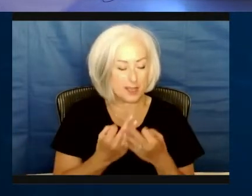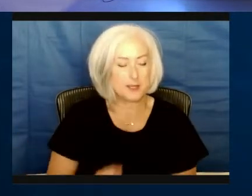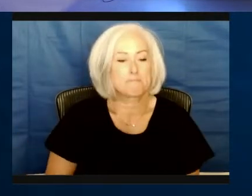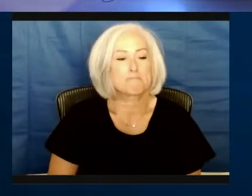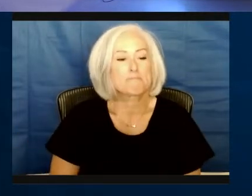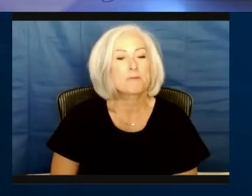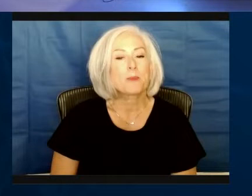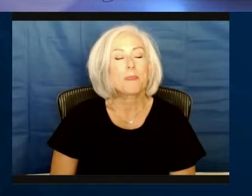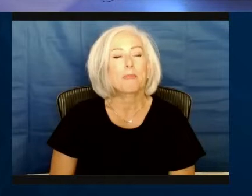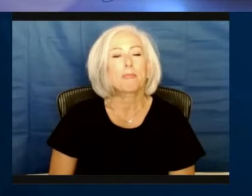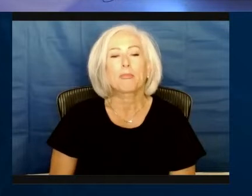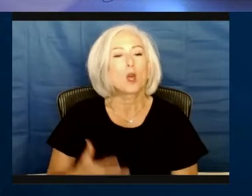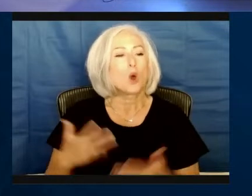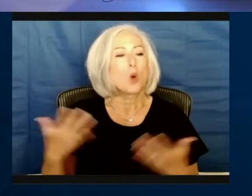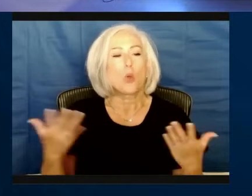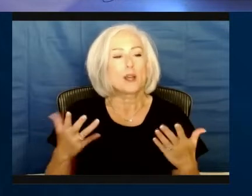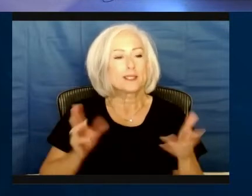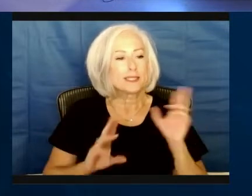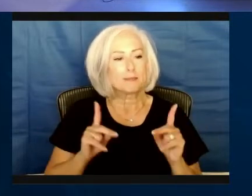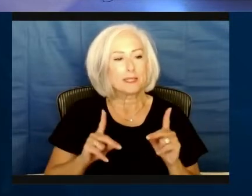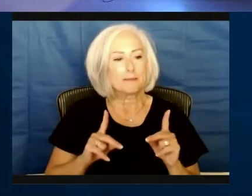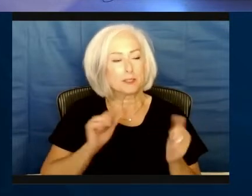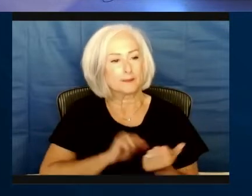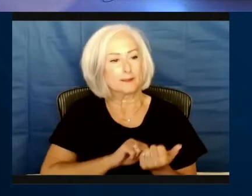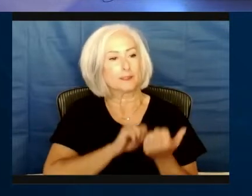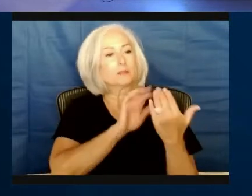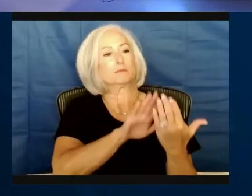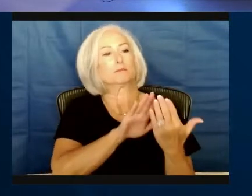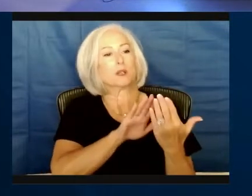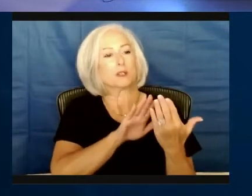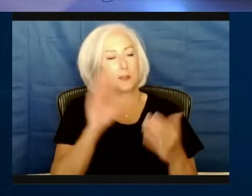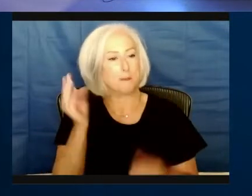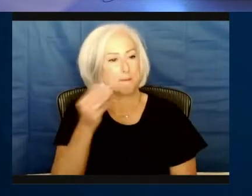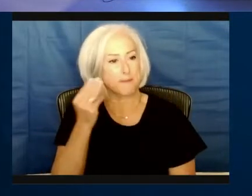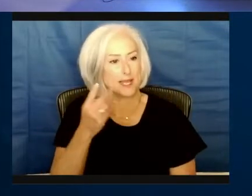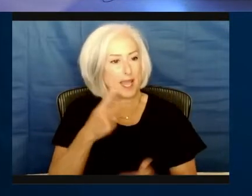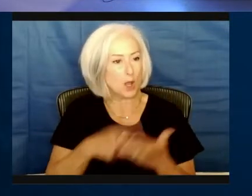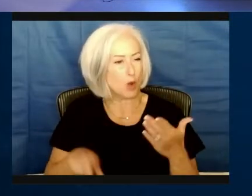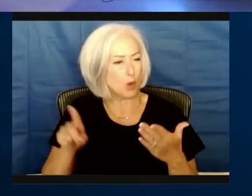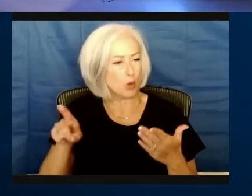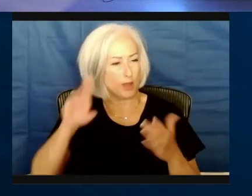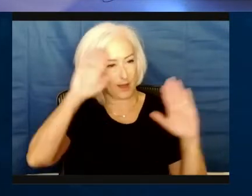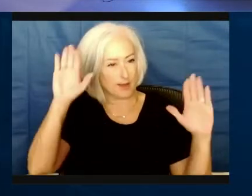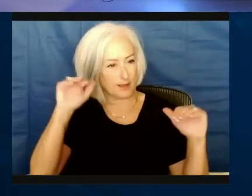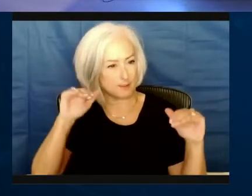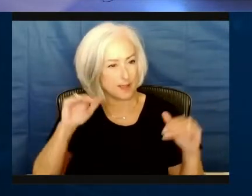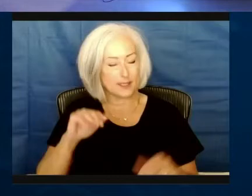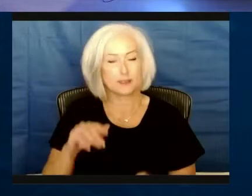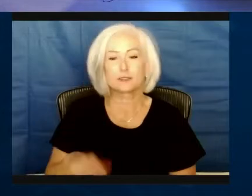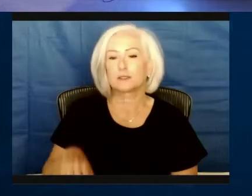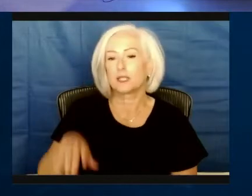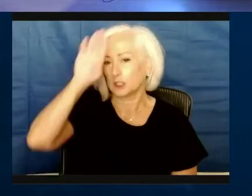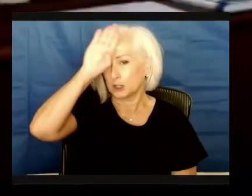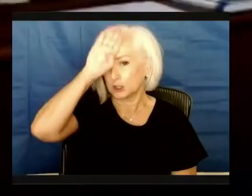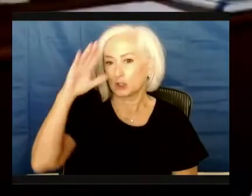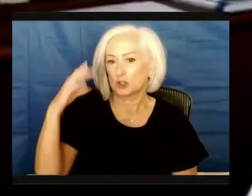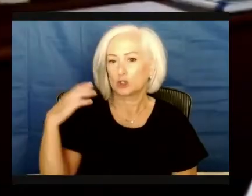Monday, and what kind would they have expected? Chief, let's turn to you first. What did they see when they first got